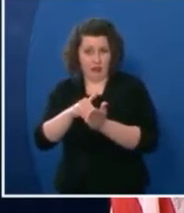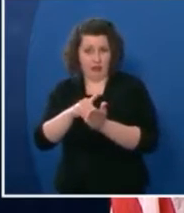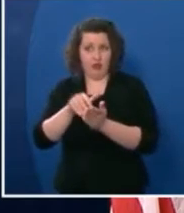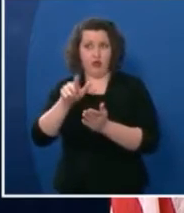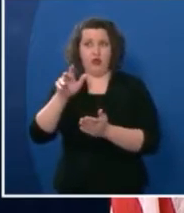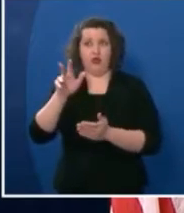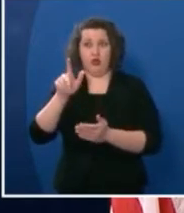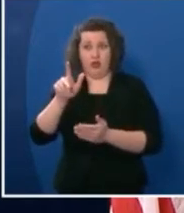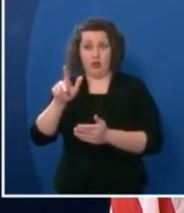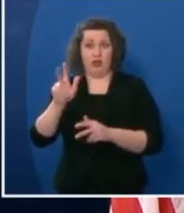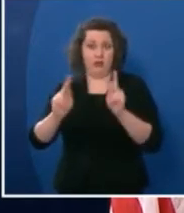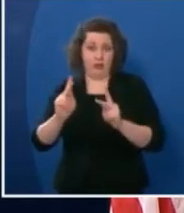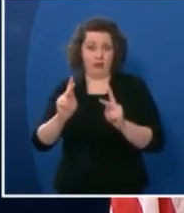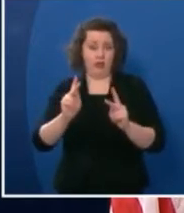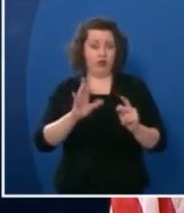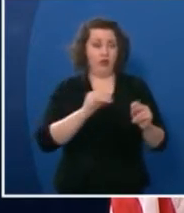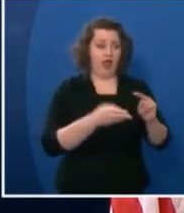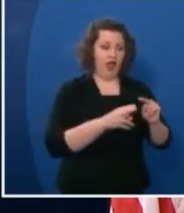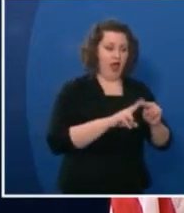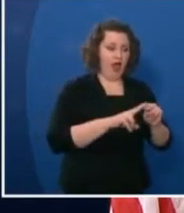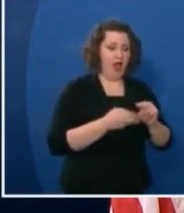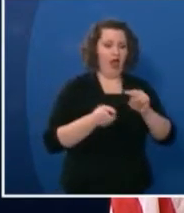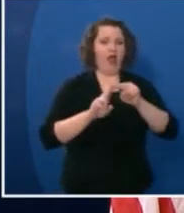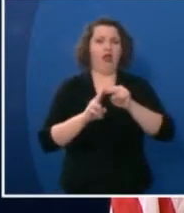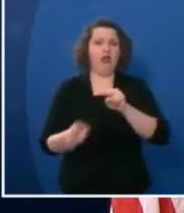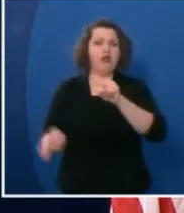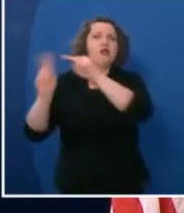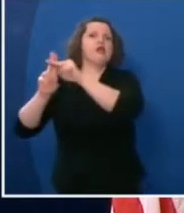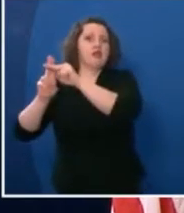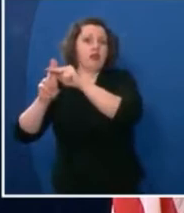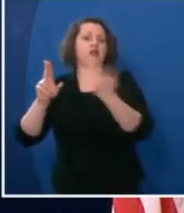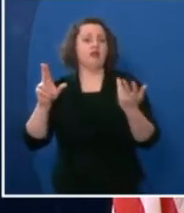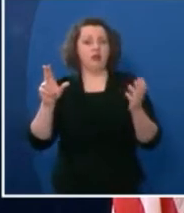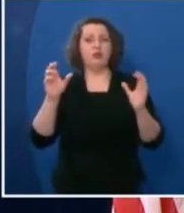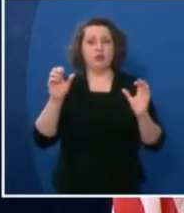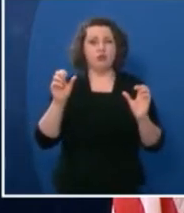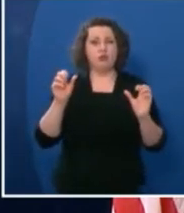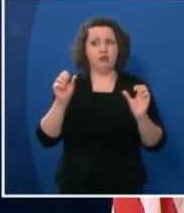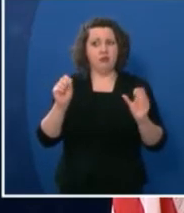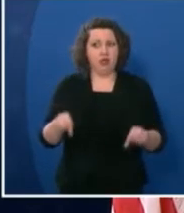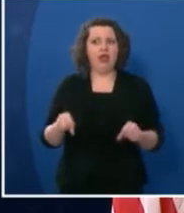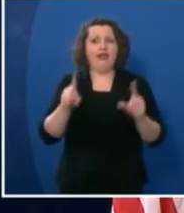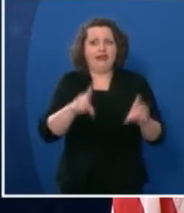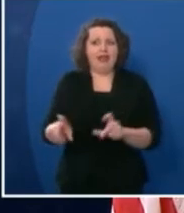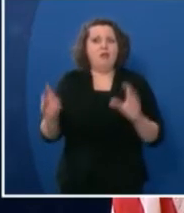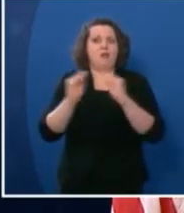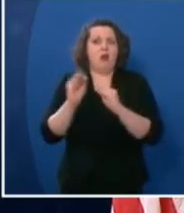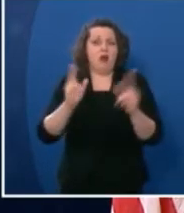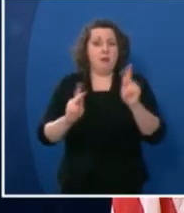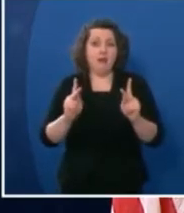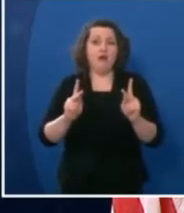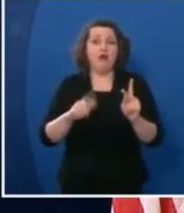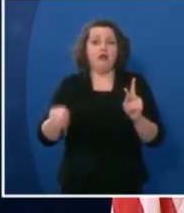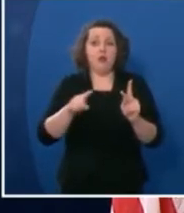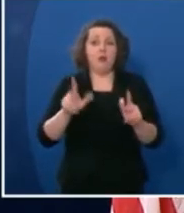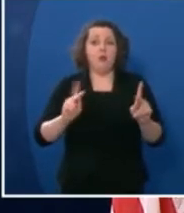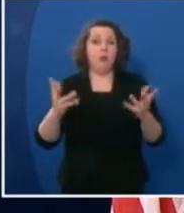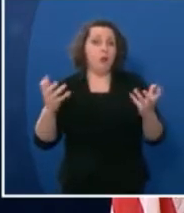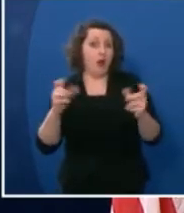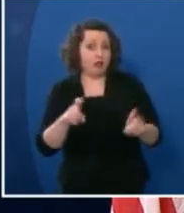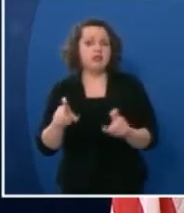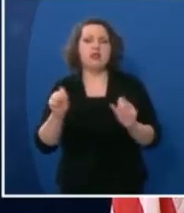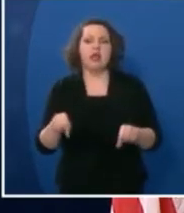84,023 Iowans. So the capacity, it's encouraging to see our ability to really meet the needs of Iowans that want to get tested. And so we got to stop looking